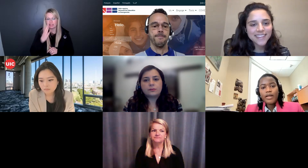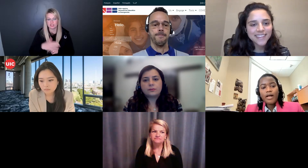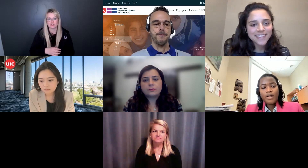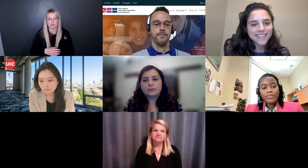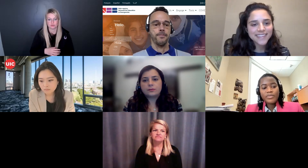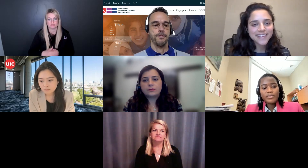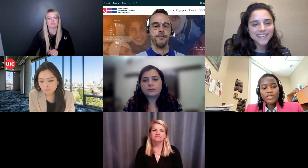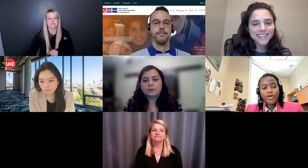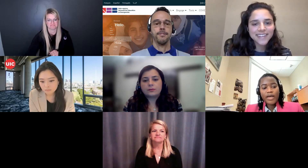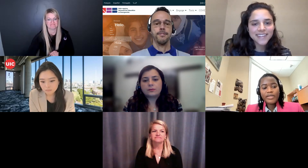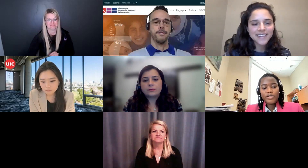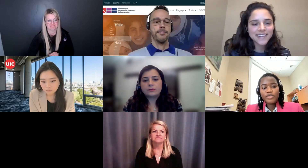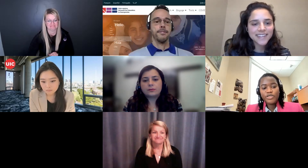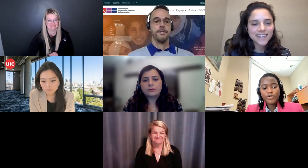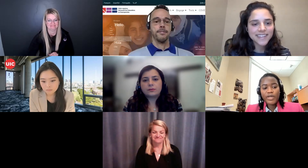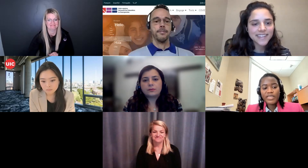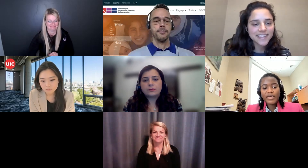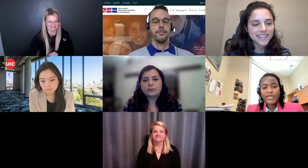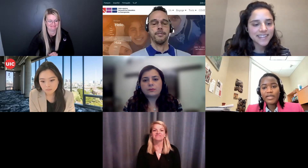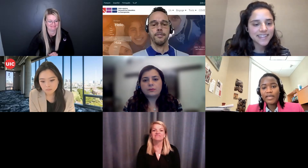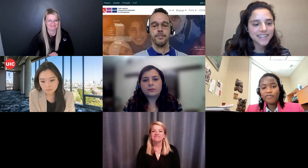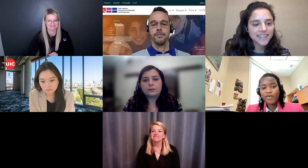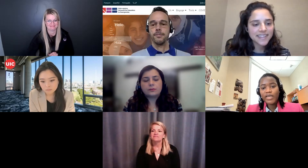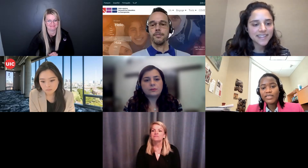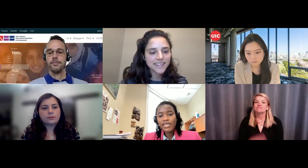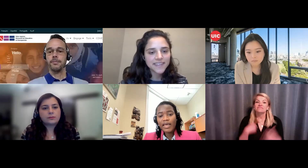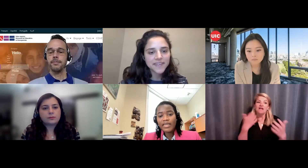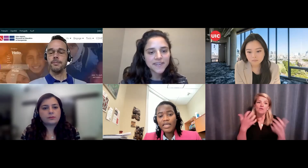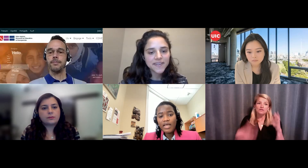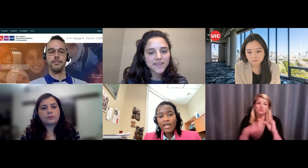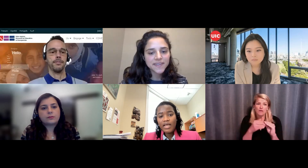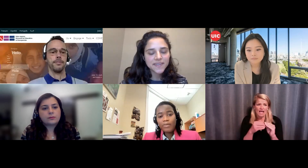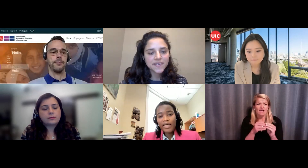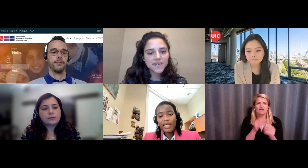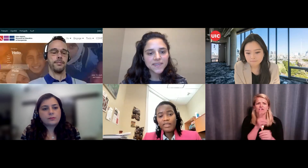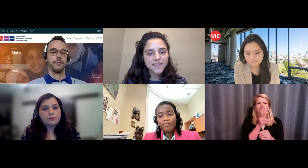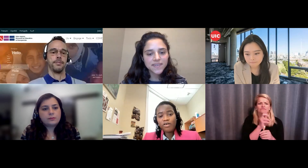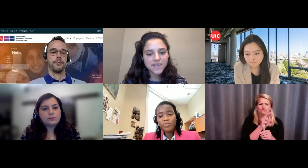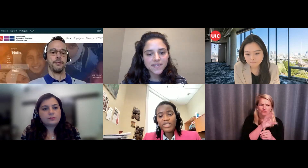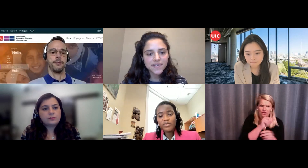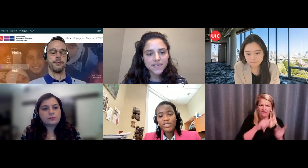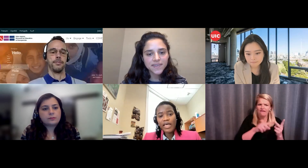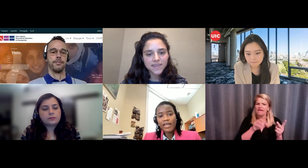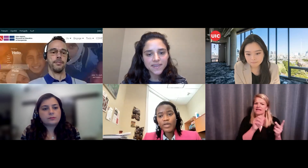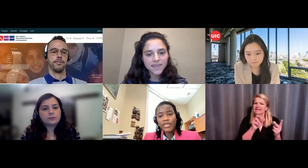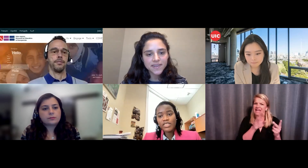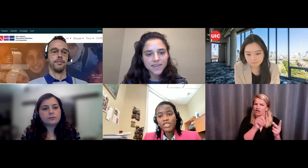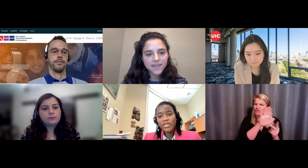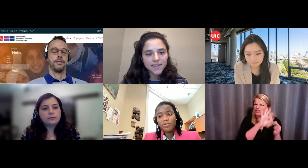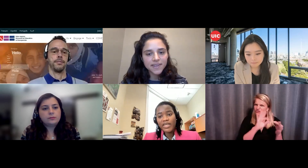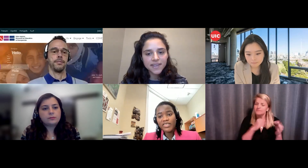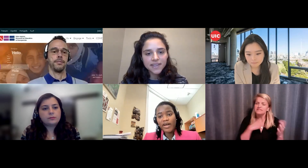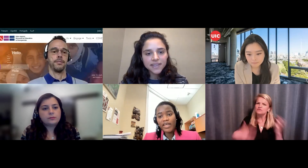All right. To add on to what Ariel and Veronica said, I think the first place to start with